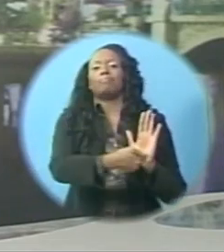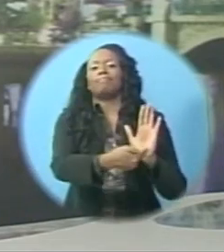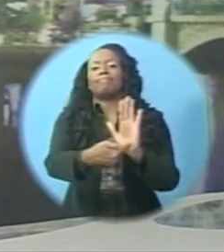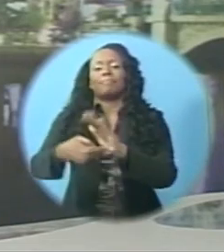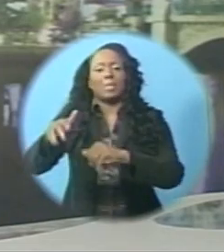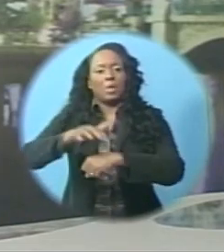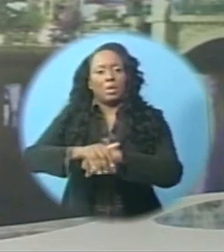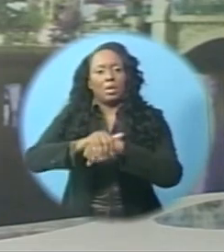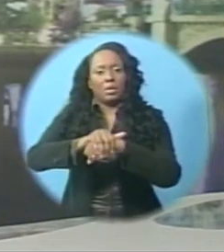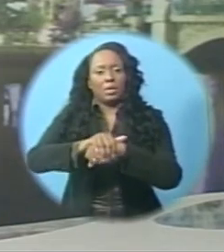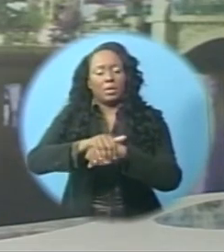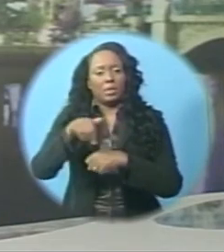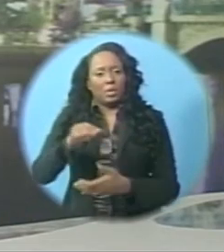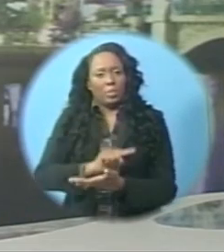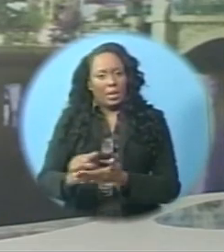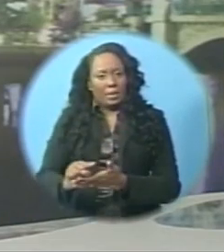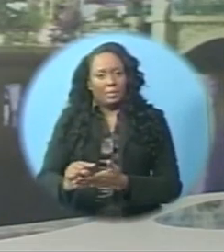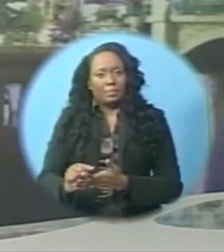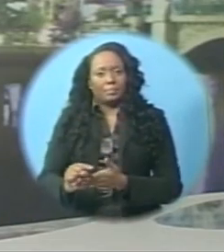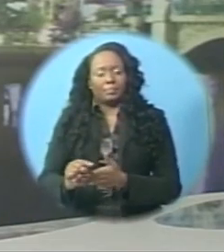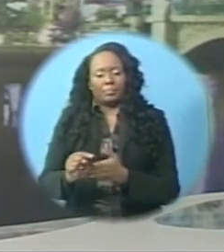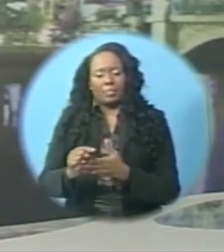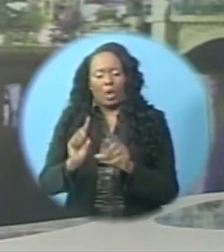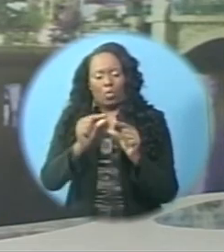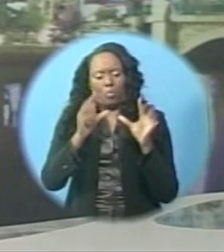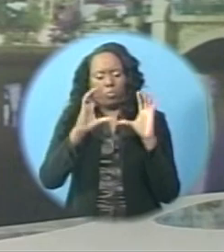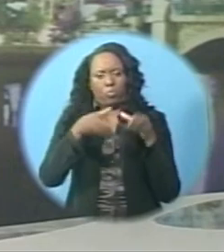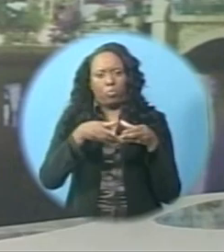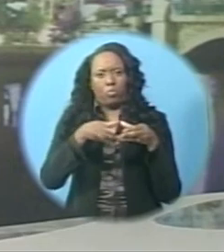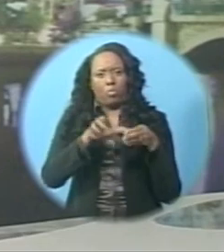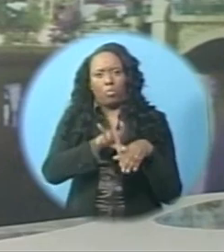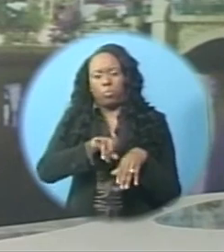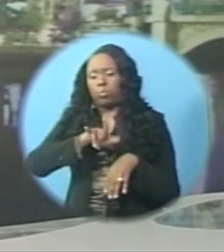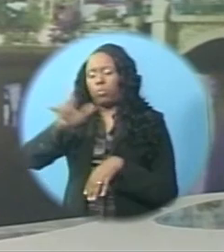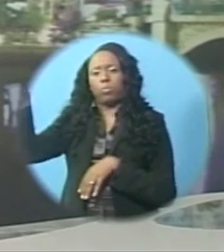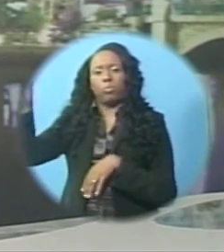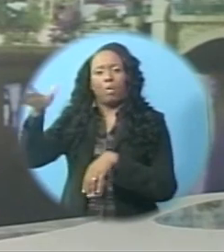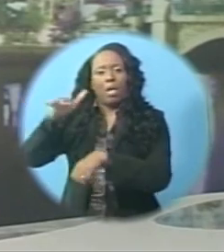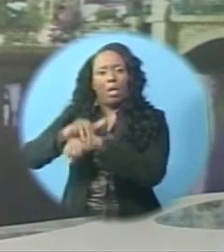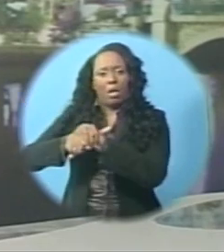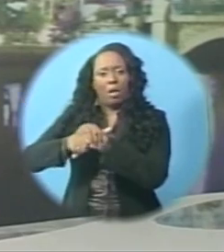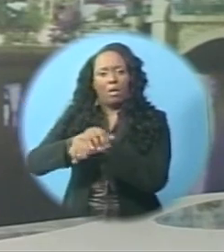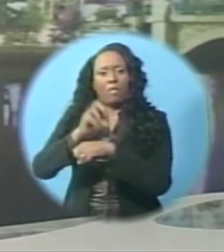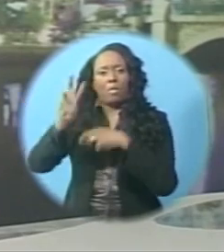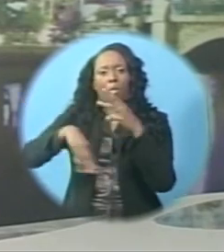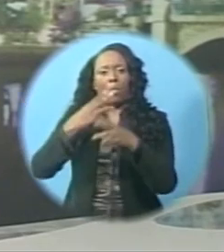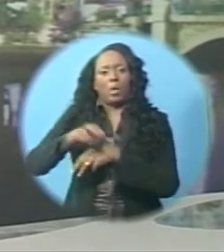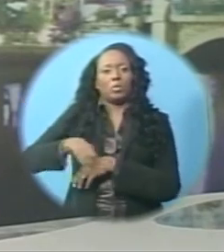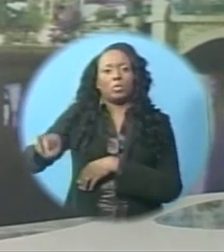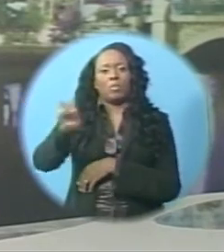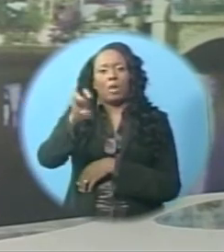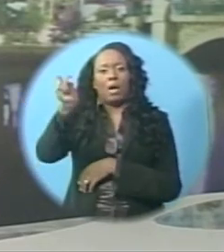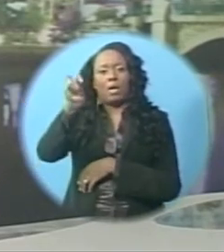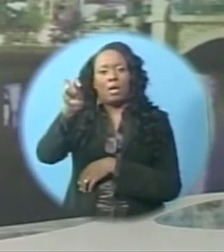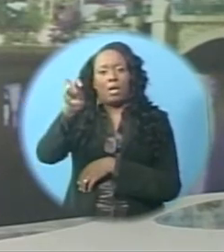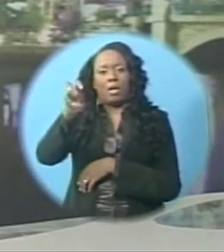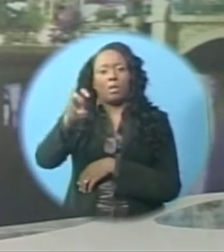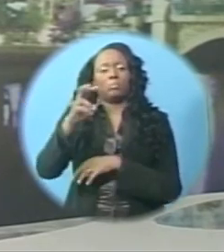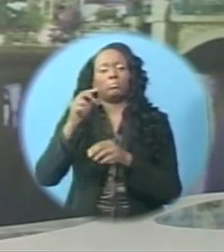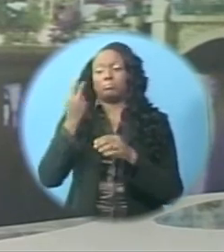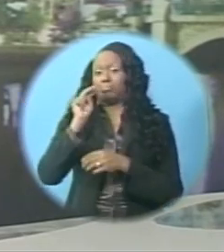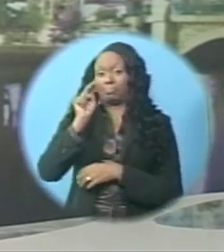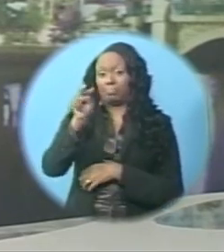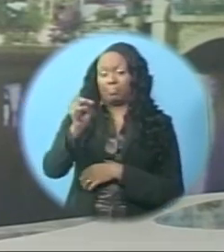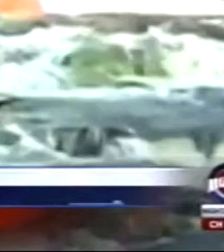week. A Guyanese delegation is taking part in World Travel Market 2016 in the British capital. Dennis Glasgow